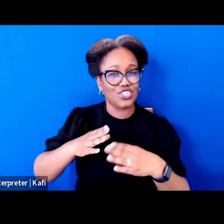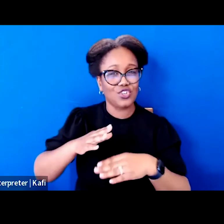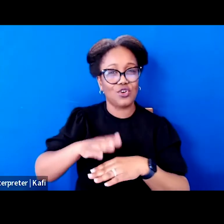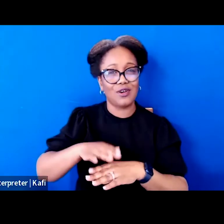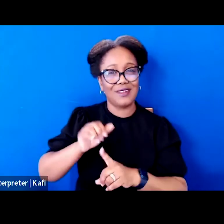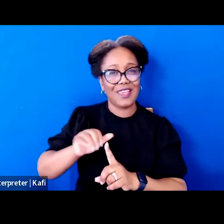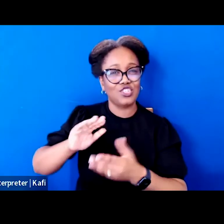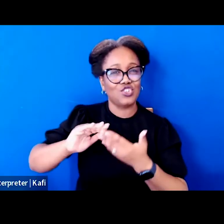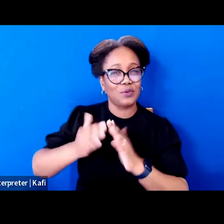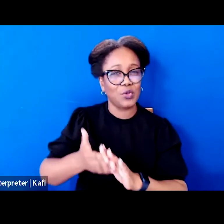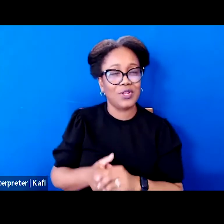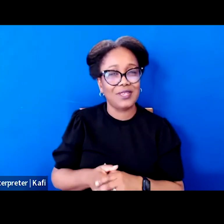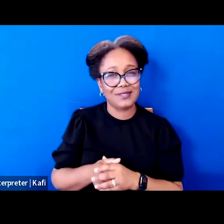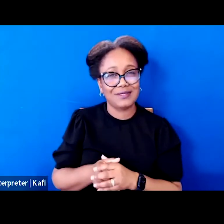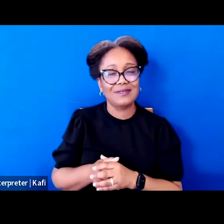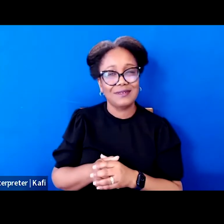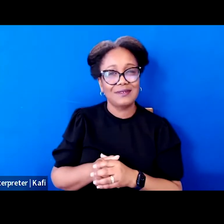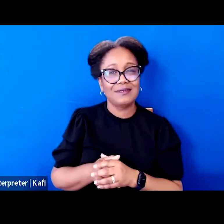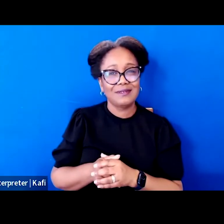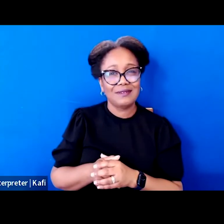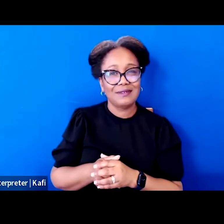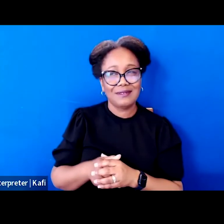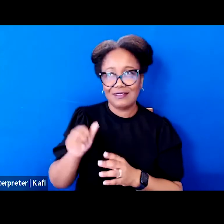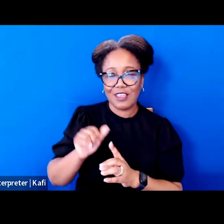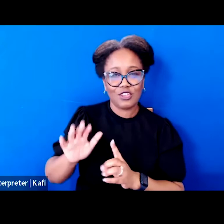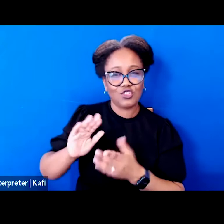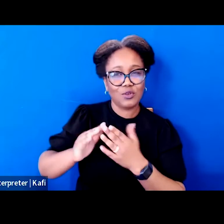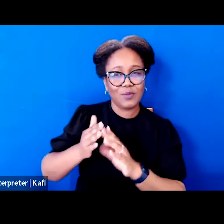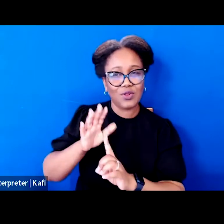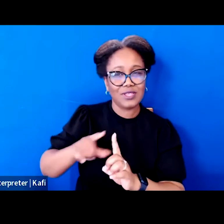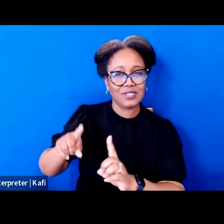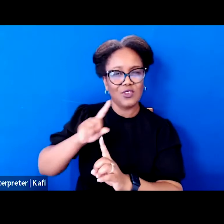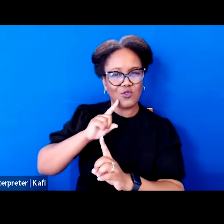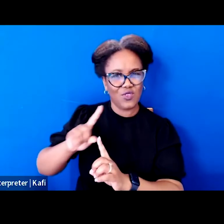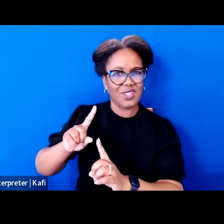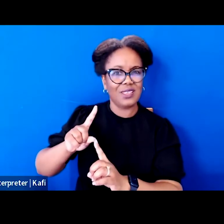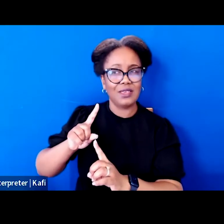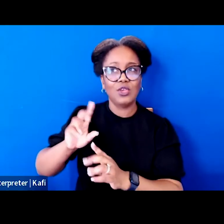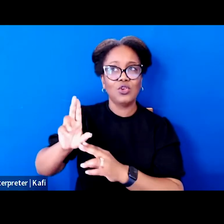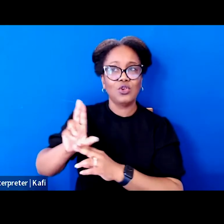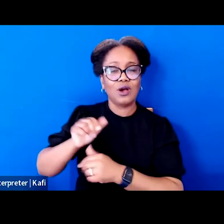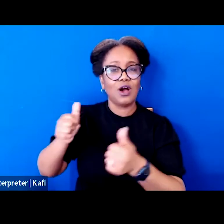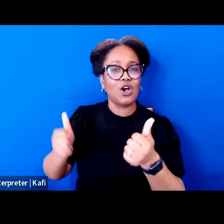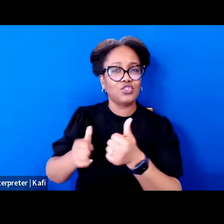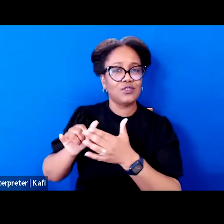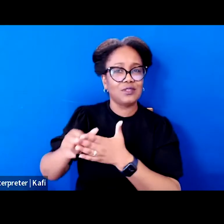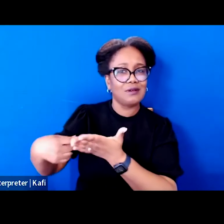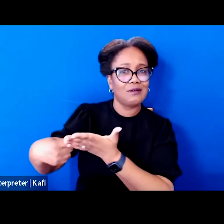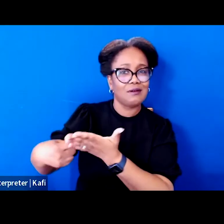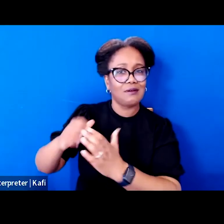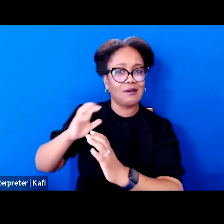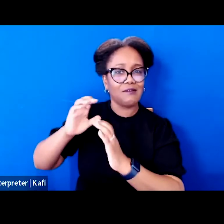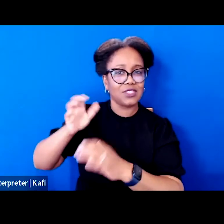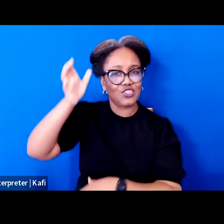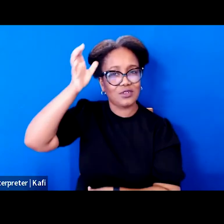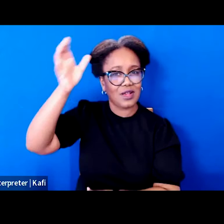been a lot of violence against our Pacific Islander communities, also under the pretense or under the discourse of hate.